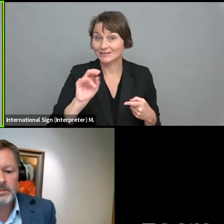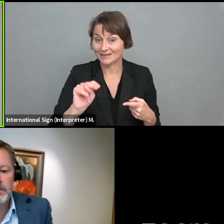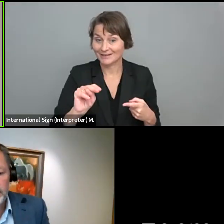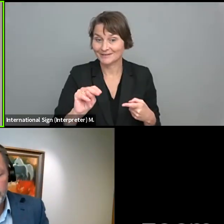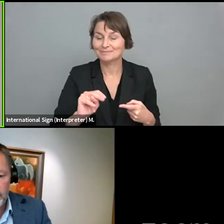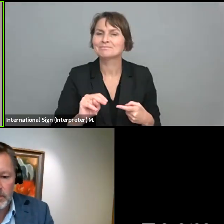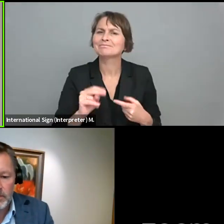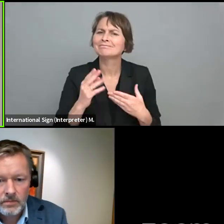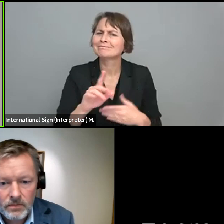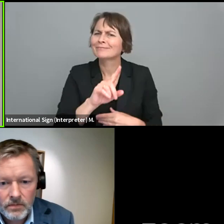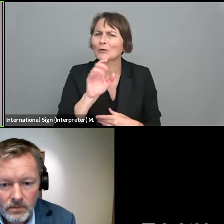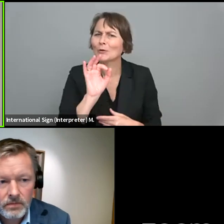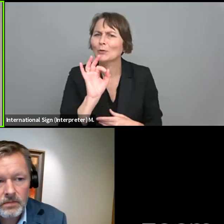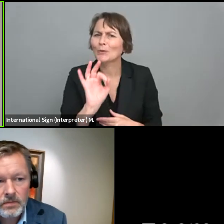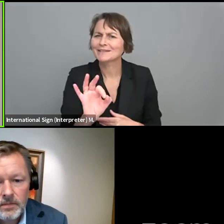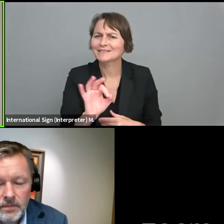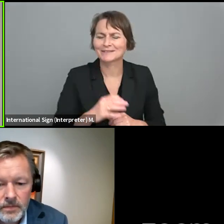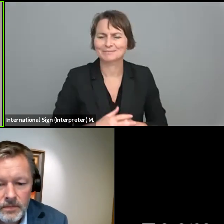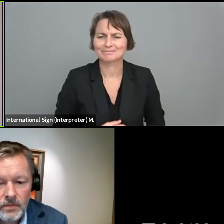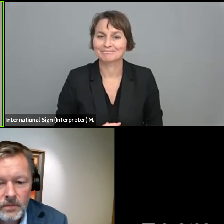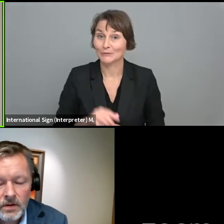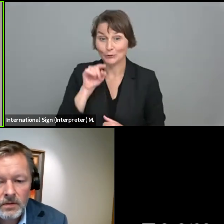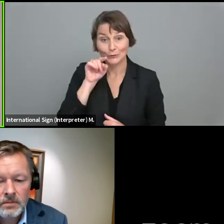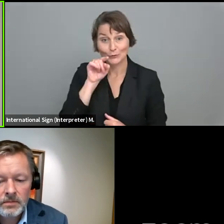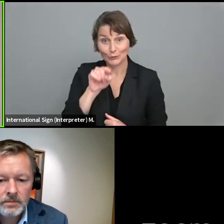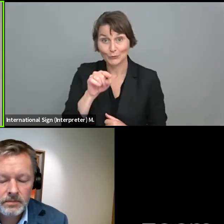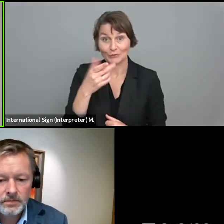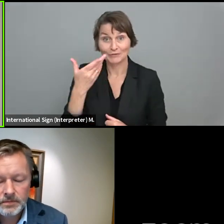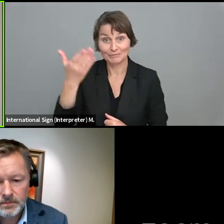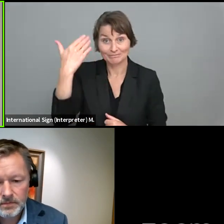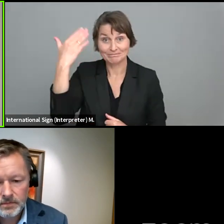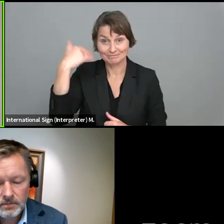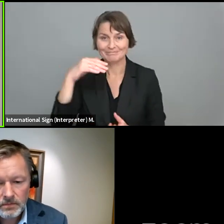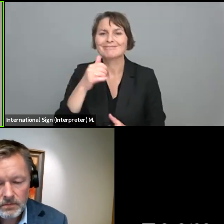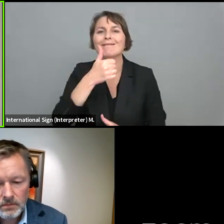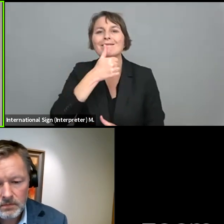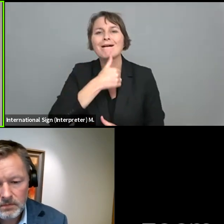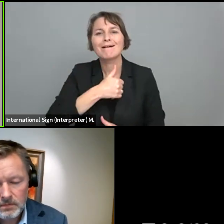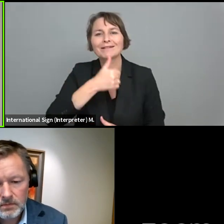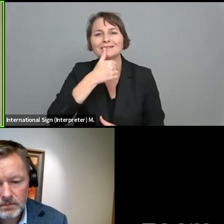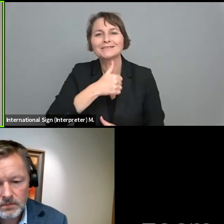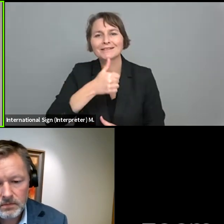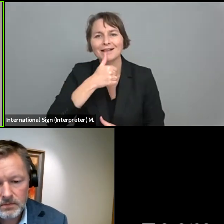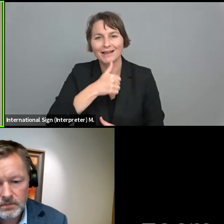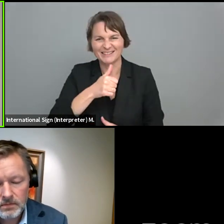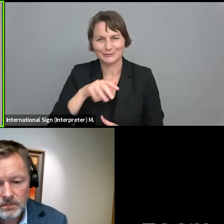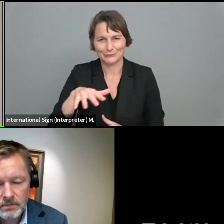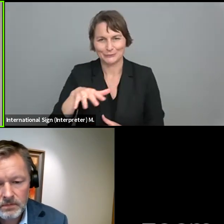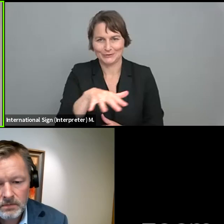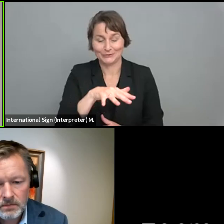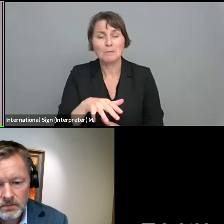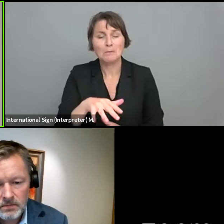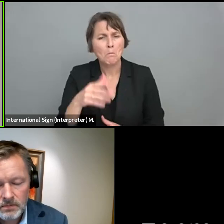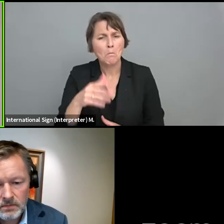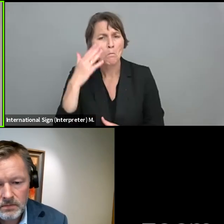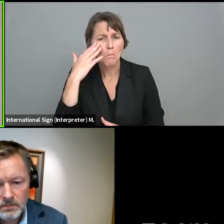Icelandic case study, if you will, or example into the room. We know that Iceland is well known for taking the